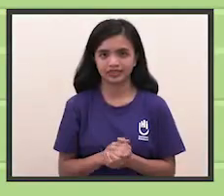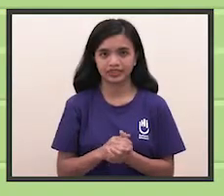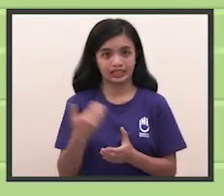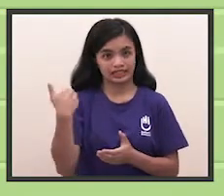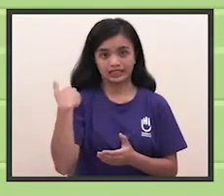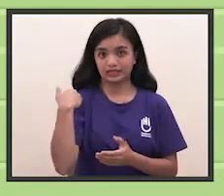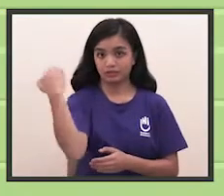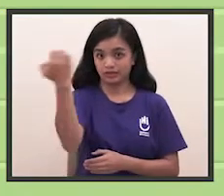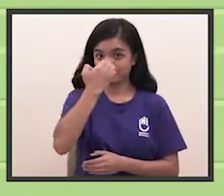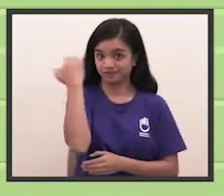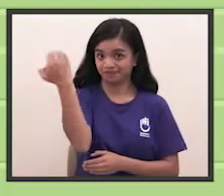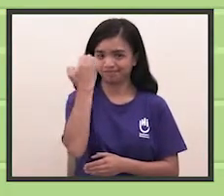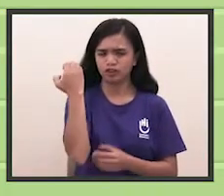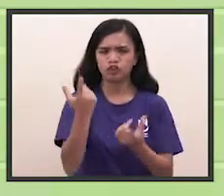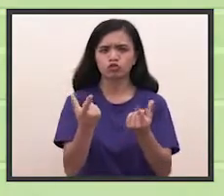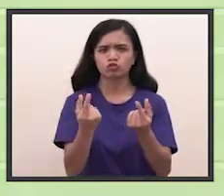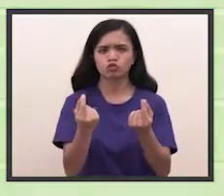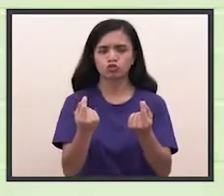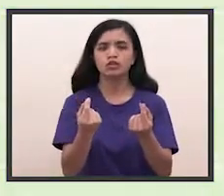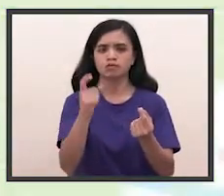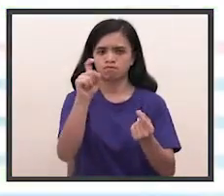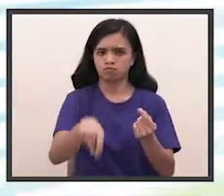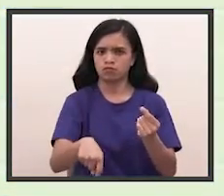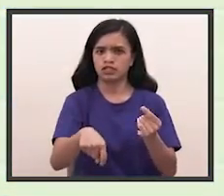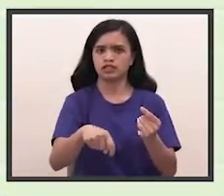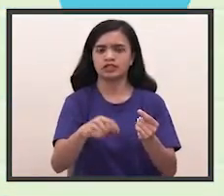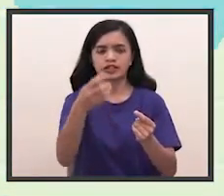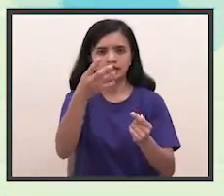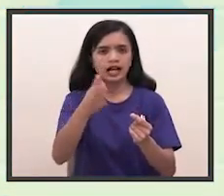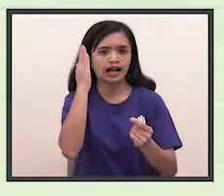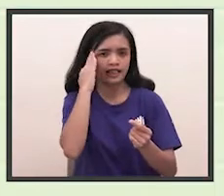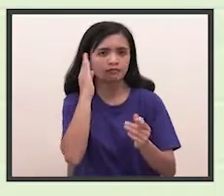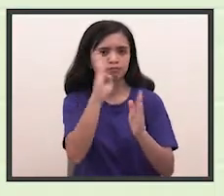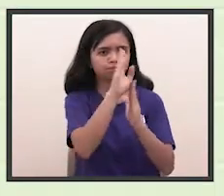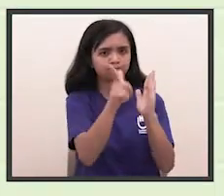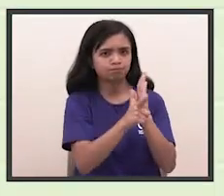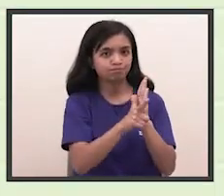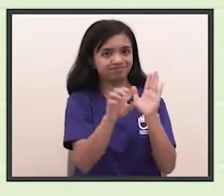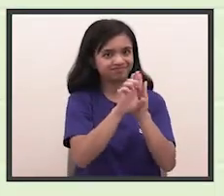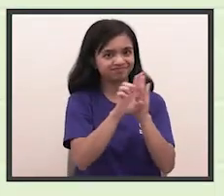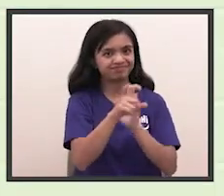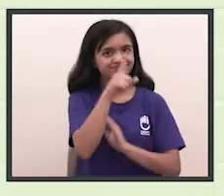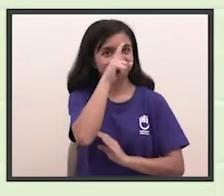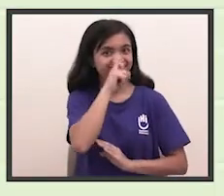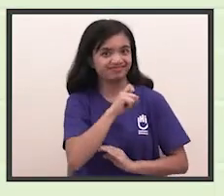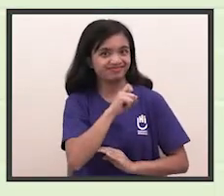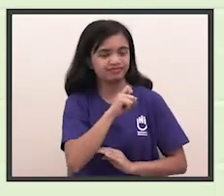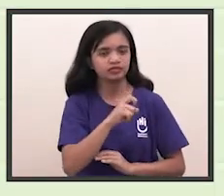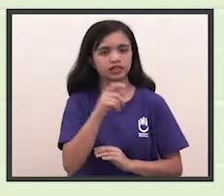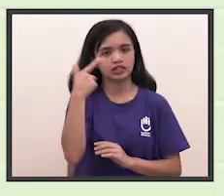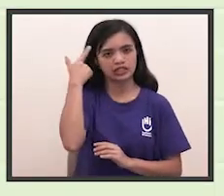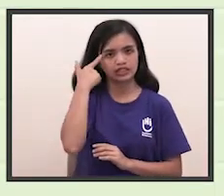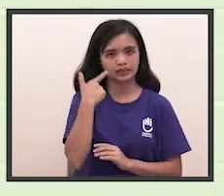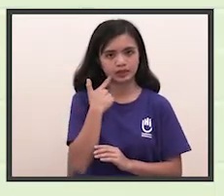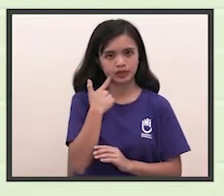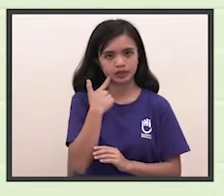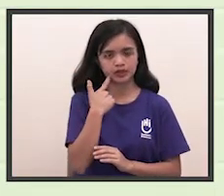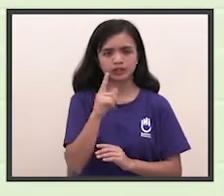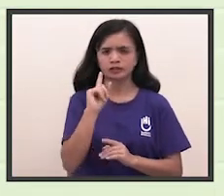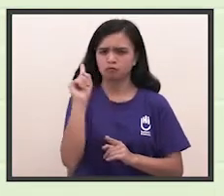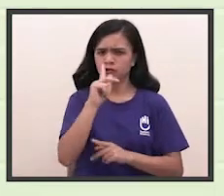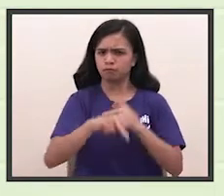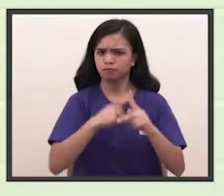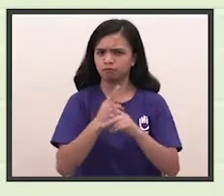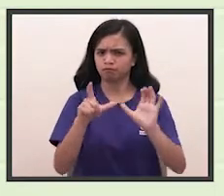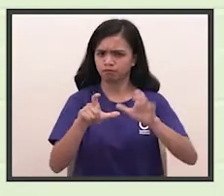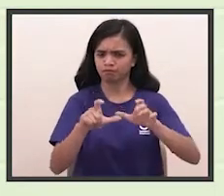Before an emergency, find out each child's profile such as age, gender,